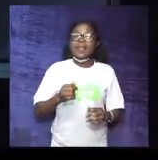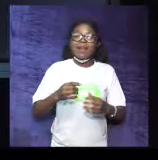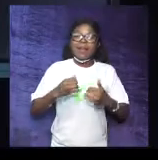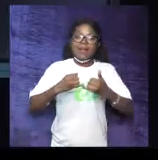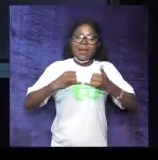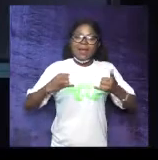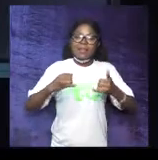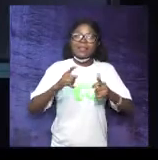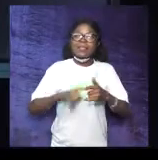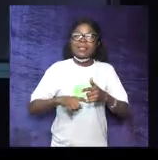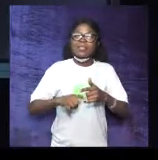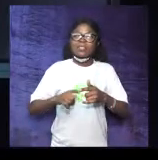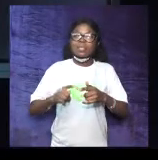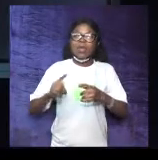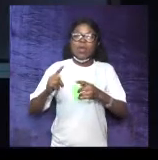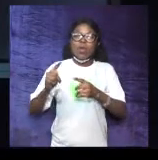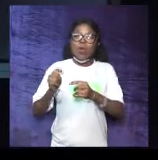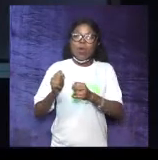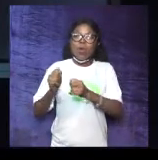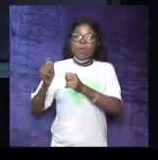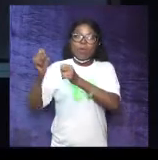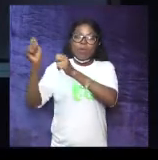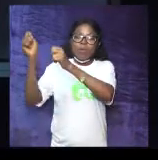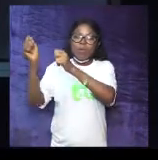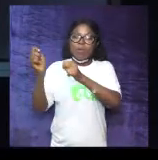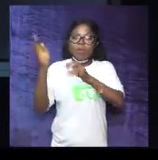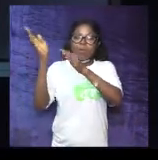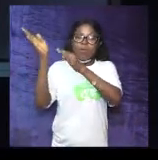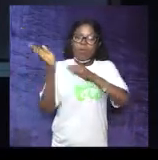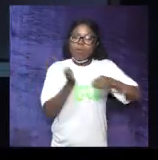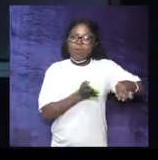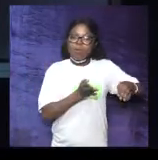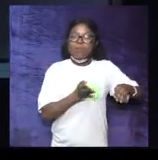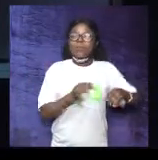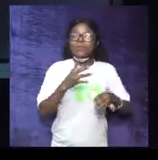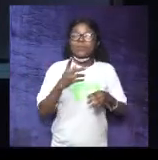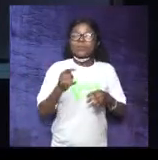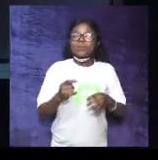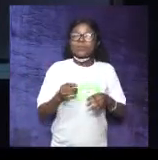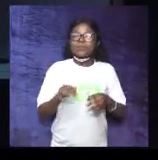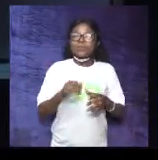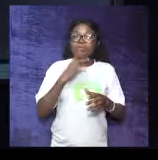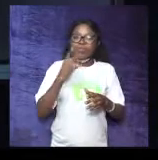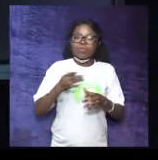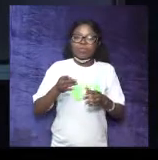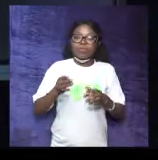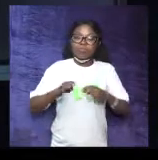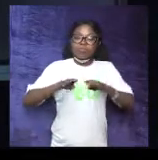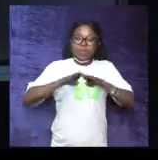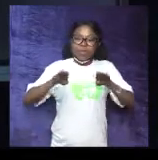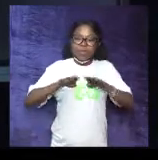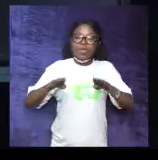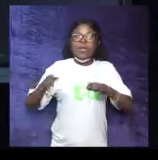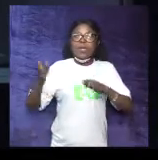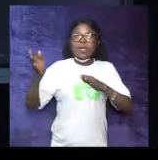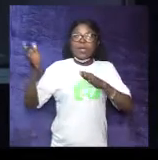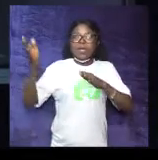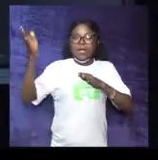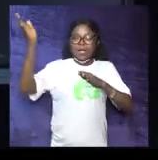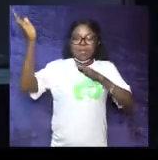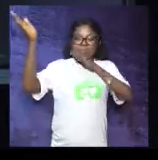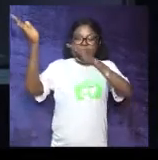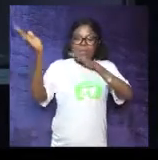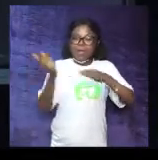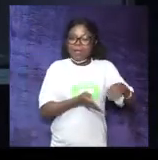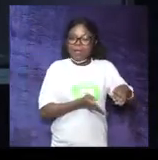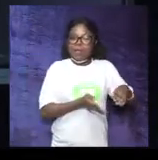cuts two or more parallel lines. So to know a transversal, just draw parallel lines and draw a